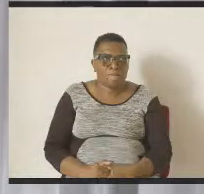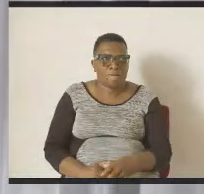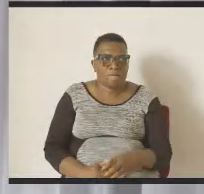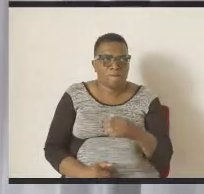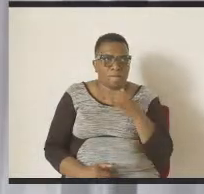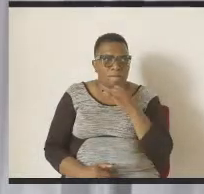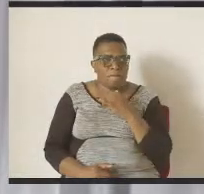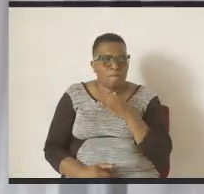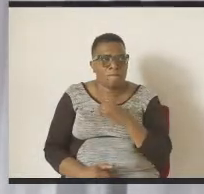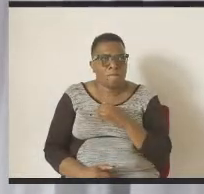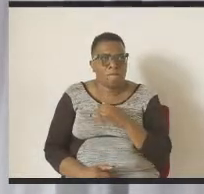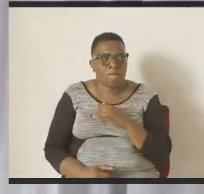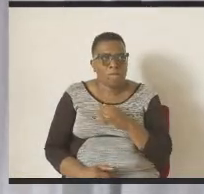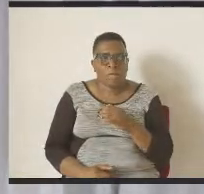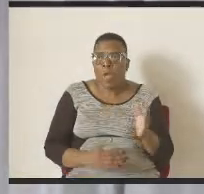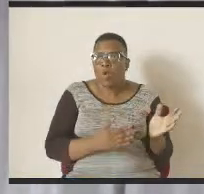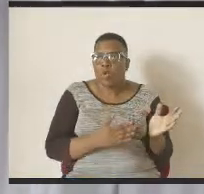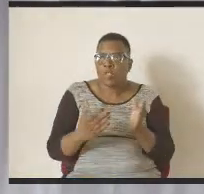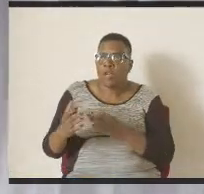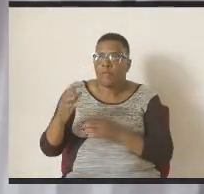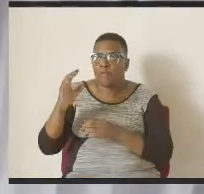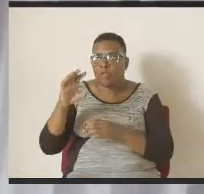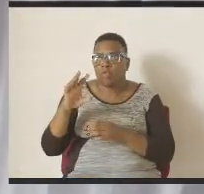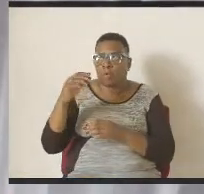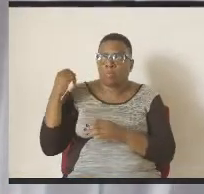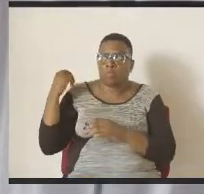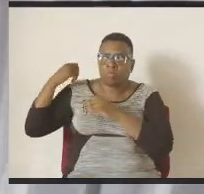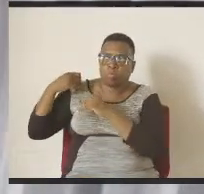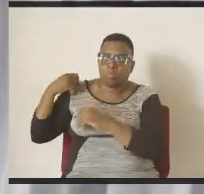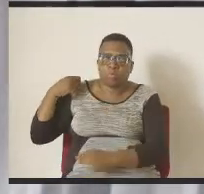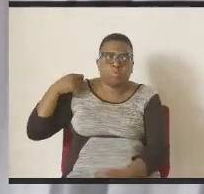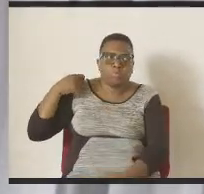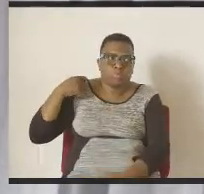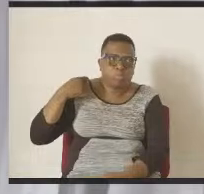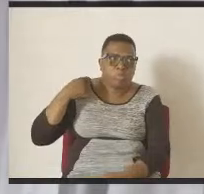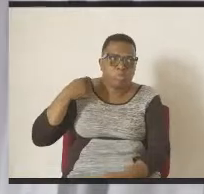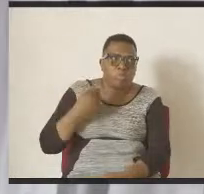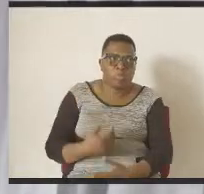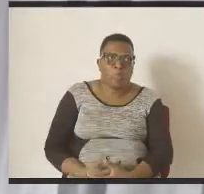so he's carrying his cross here, brothers and sisters.